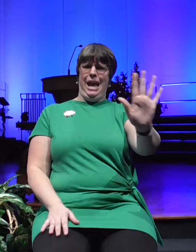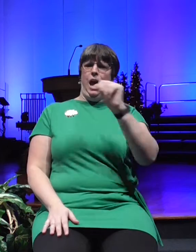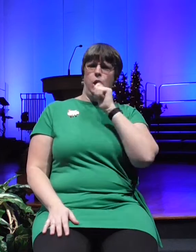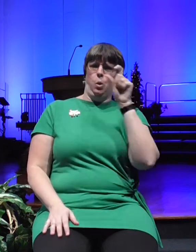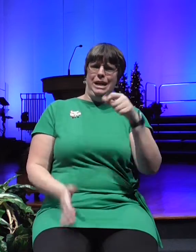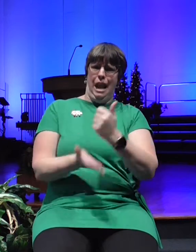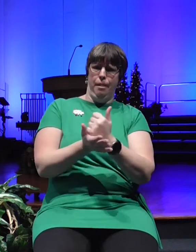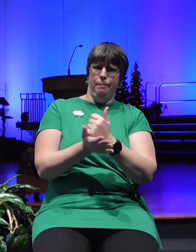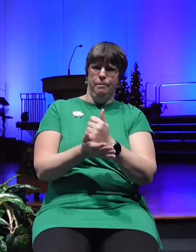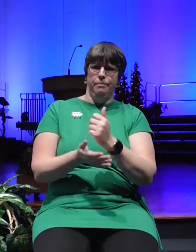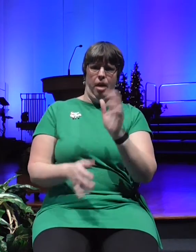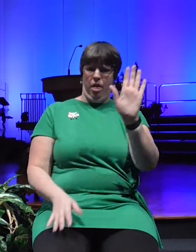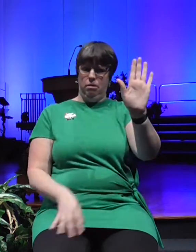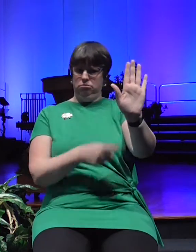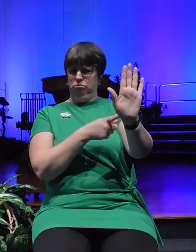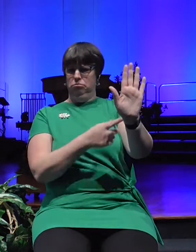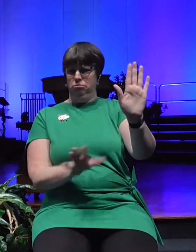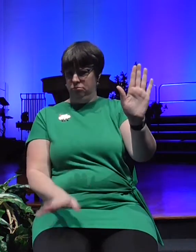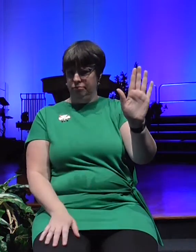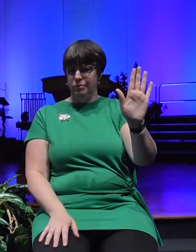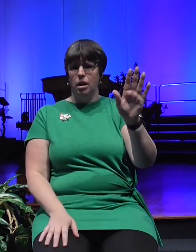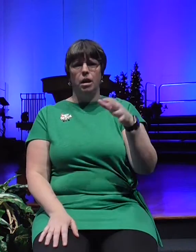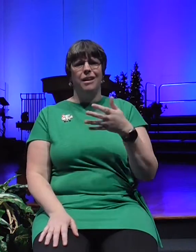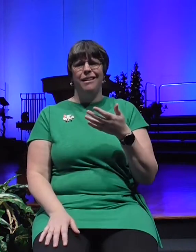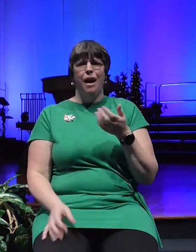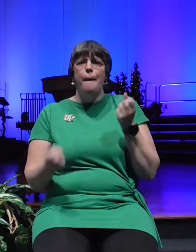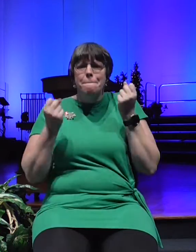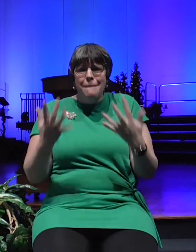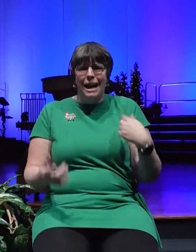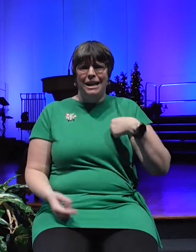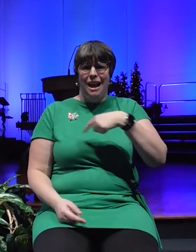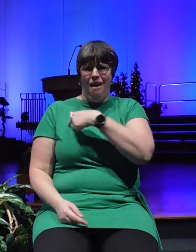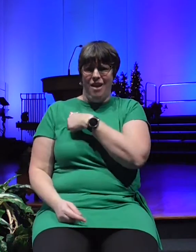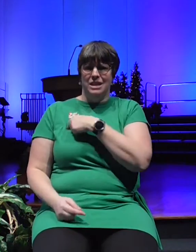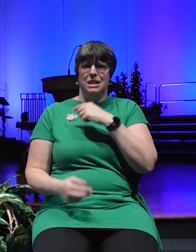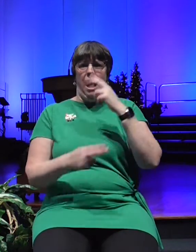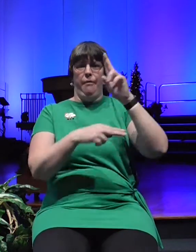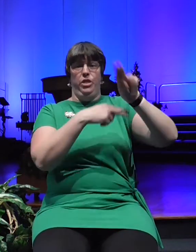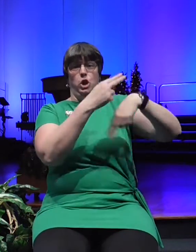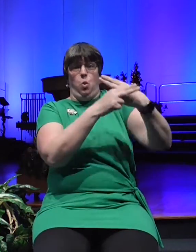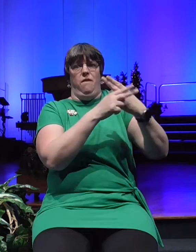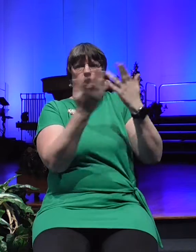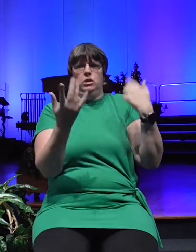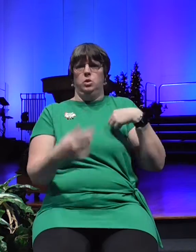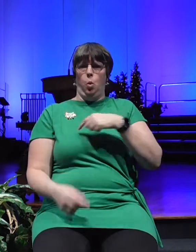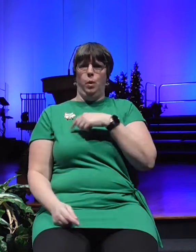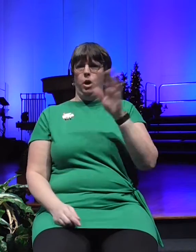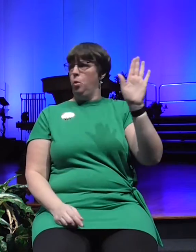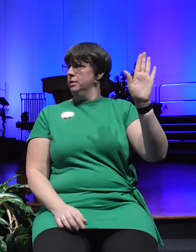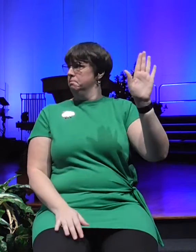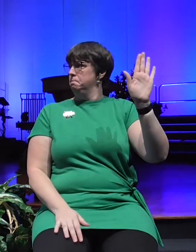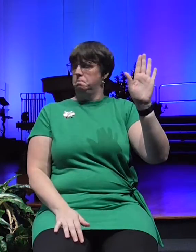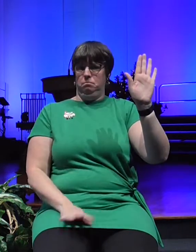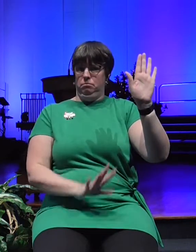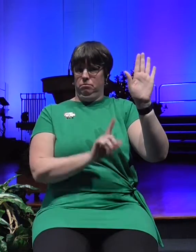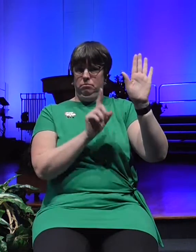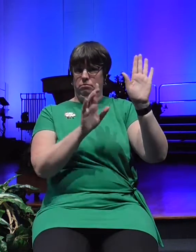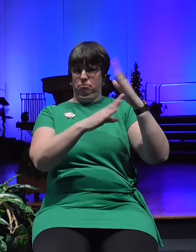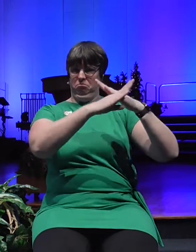I don't need any help. The hand goes up, right? Many of us, when it comes to the universe, we're like this.